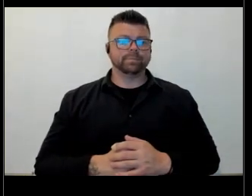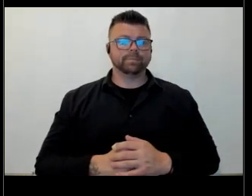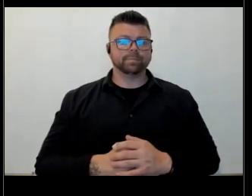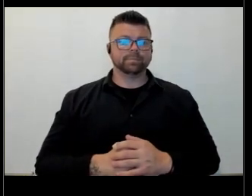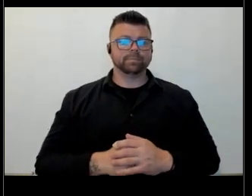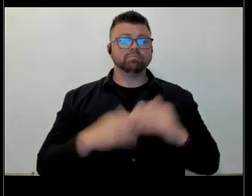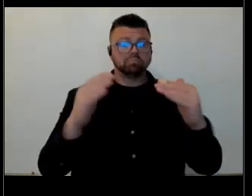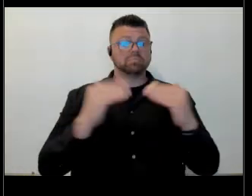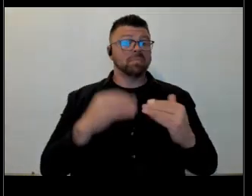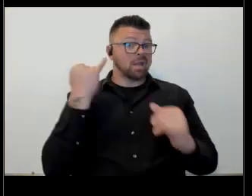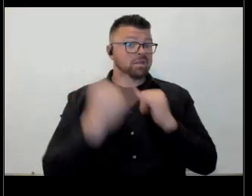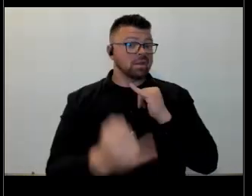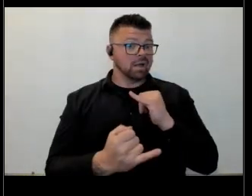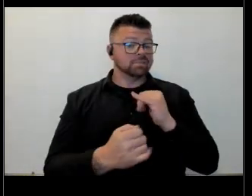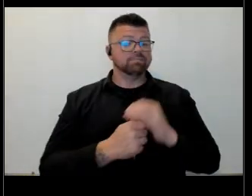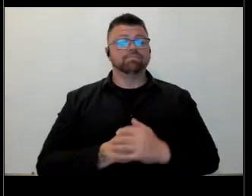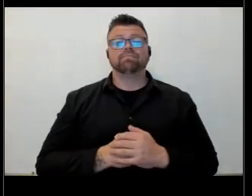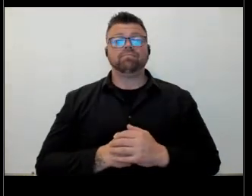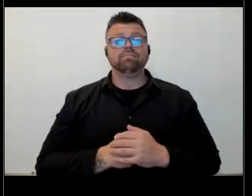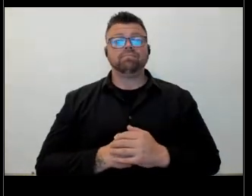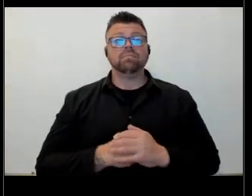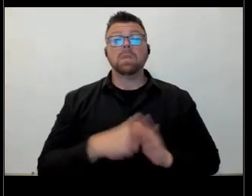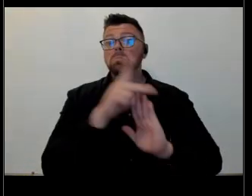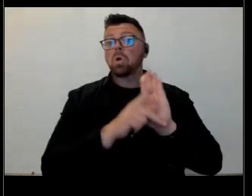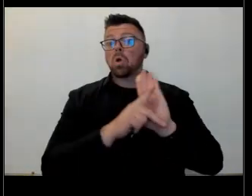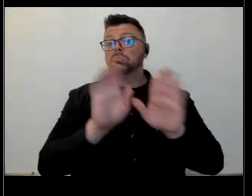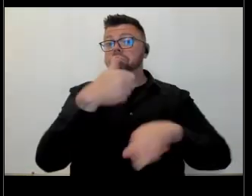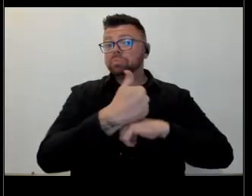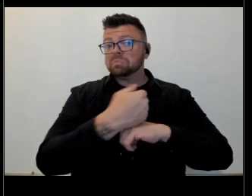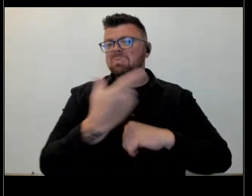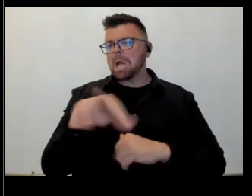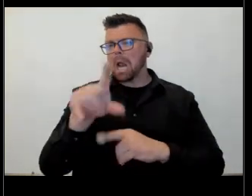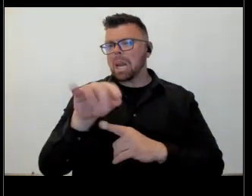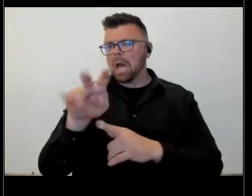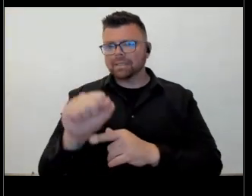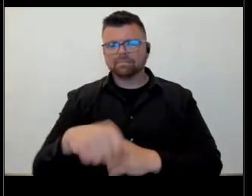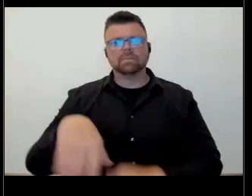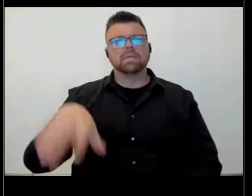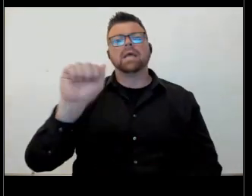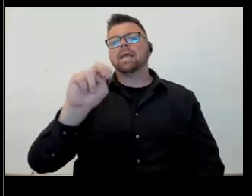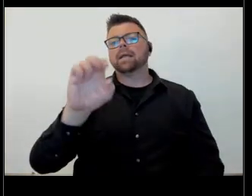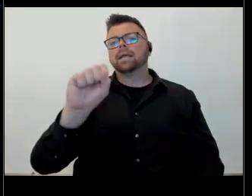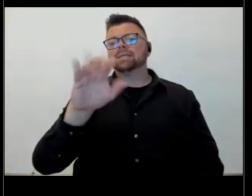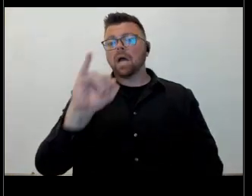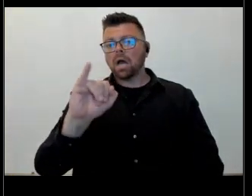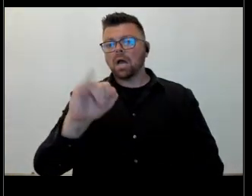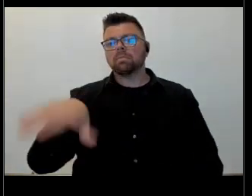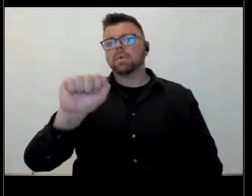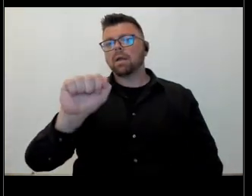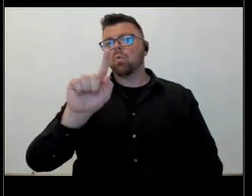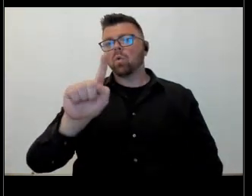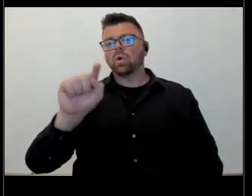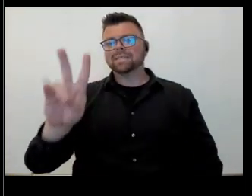And lastly, the guidelines establish ANSI